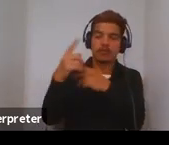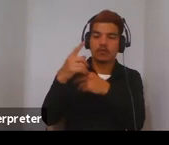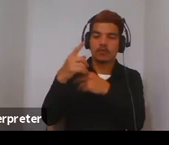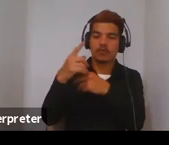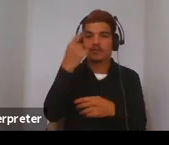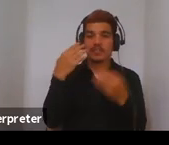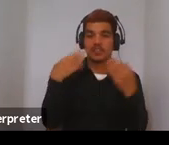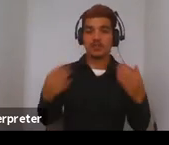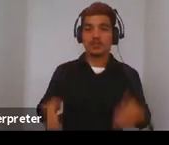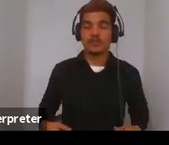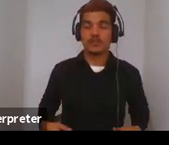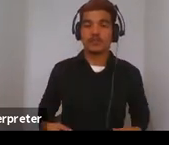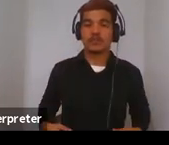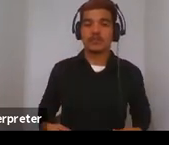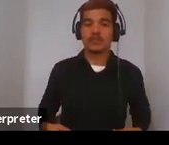body was